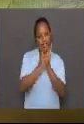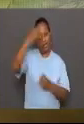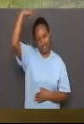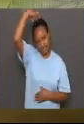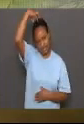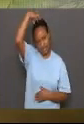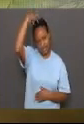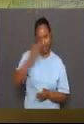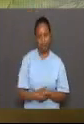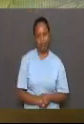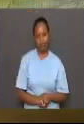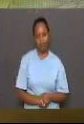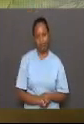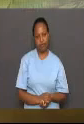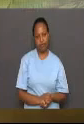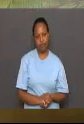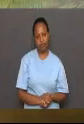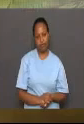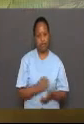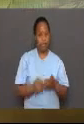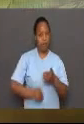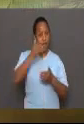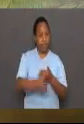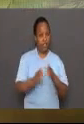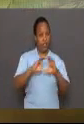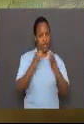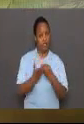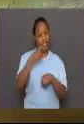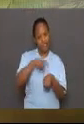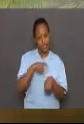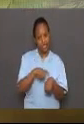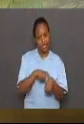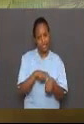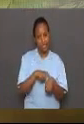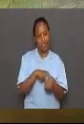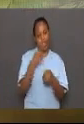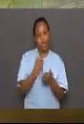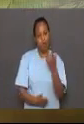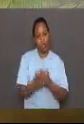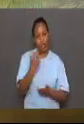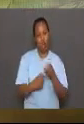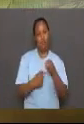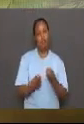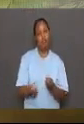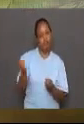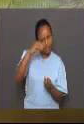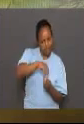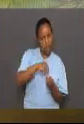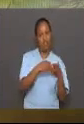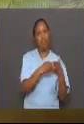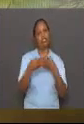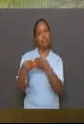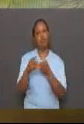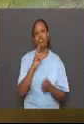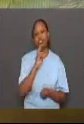the Ethiopian Constitution. In our next lesson, we will talk